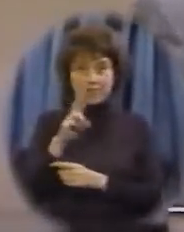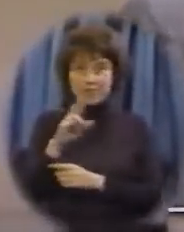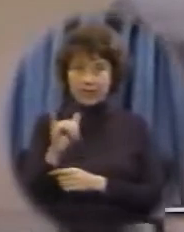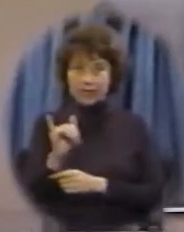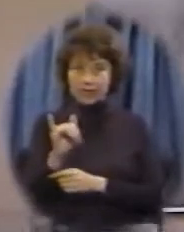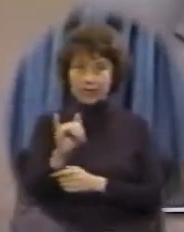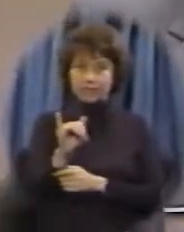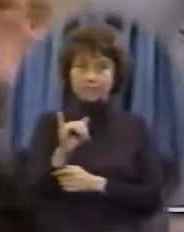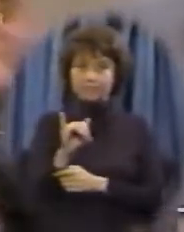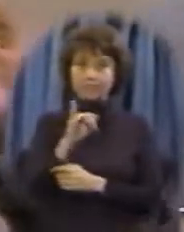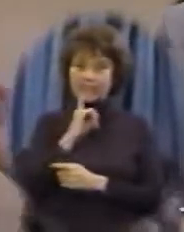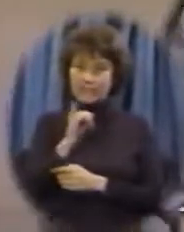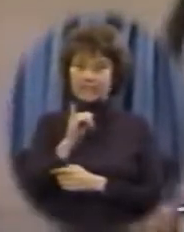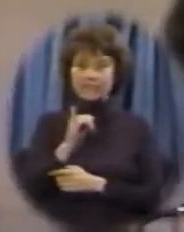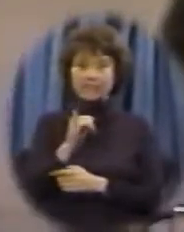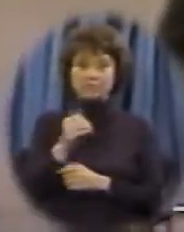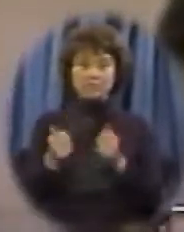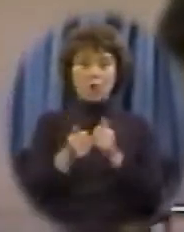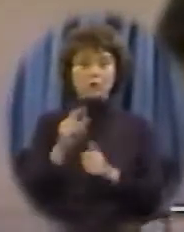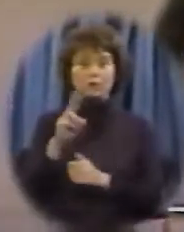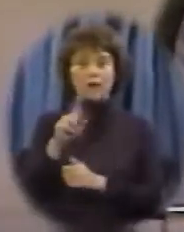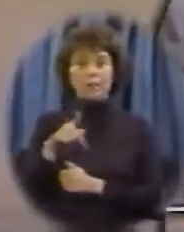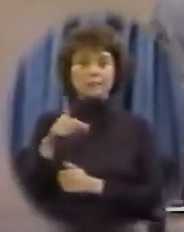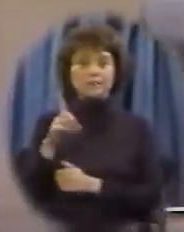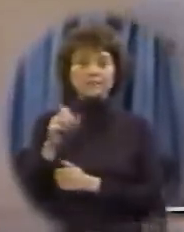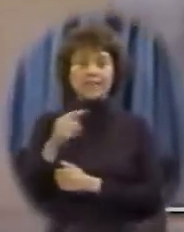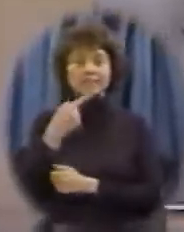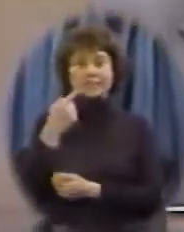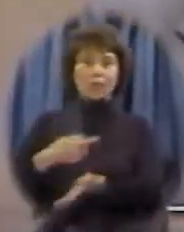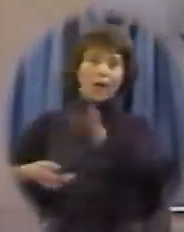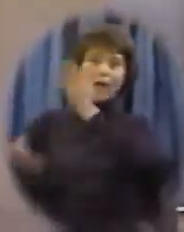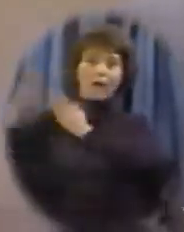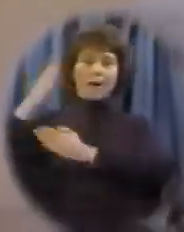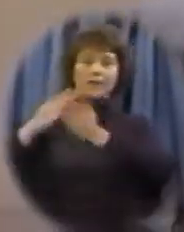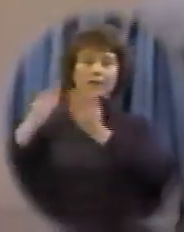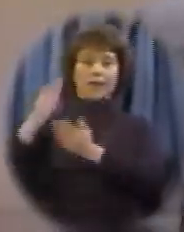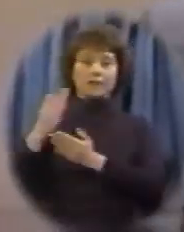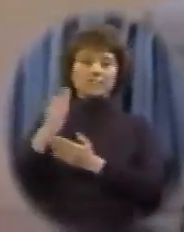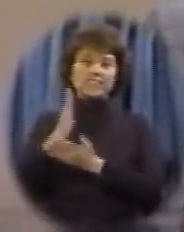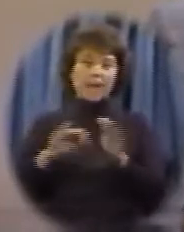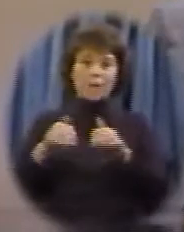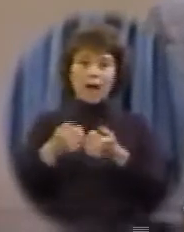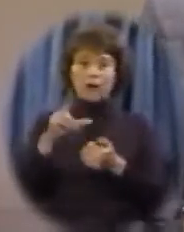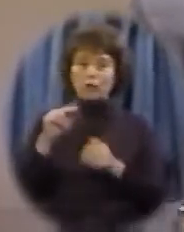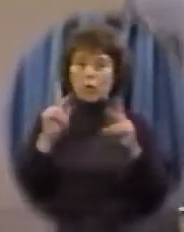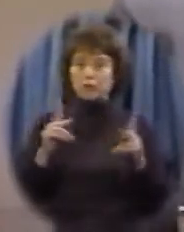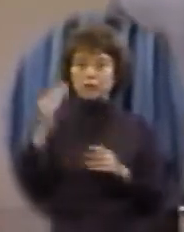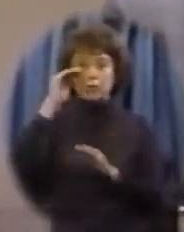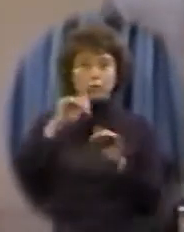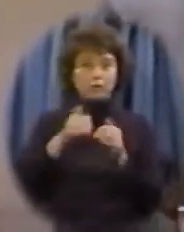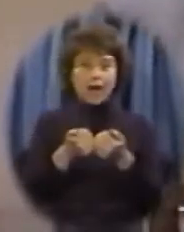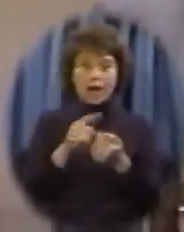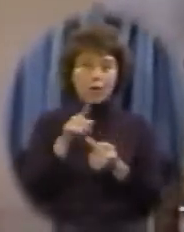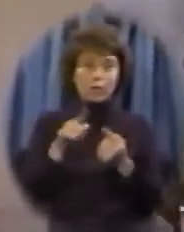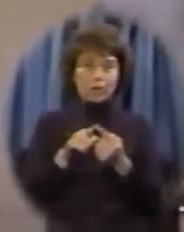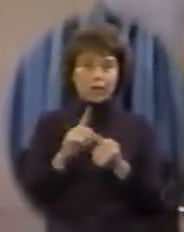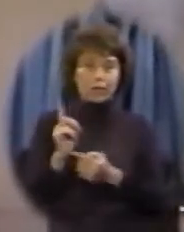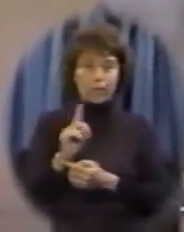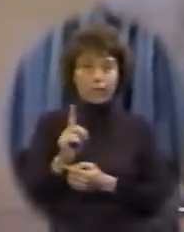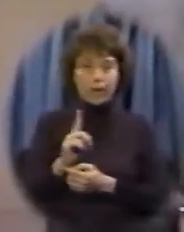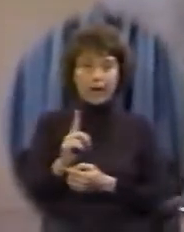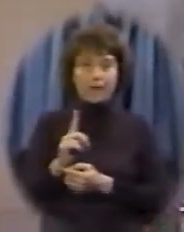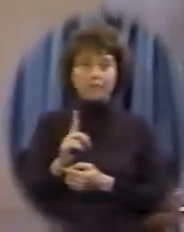theory, that are way back yonder sometime, somewhere, somehow. Nobody knows when, how, where, or why. Nothing formed to something,